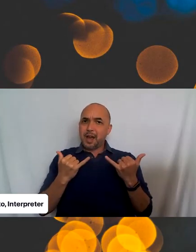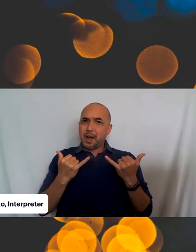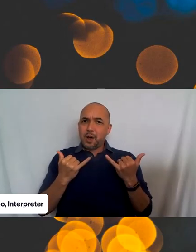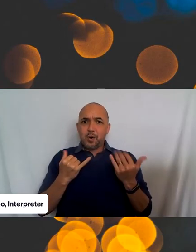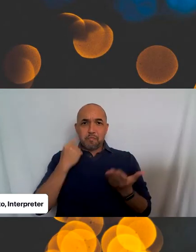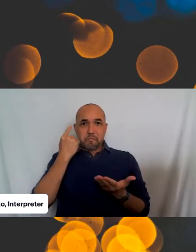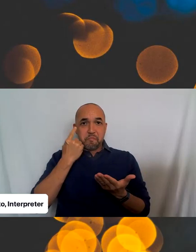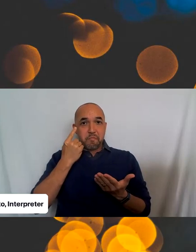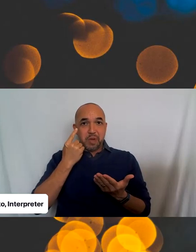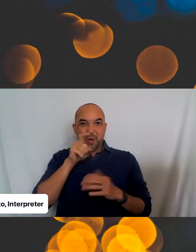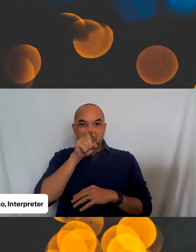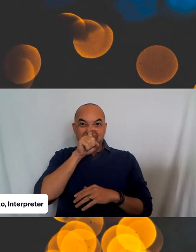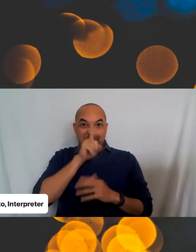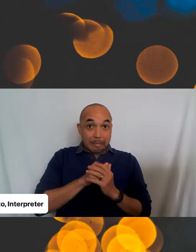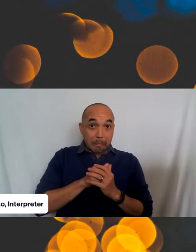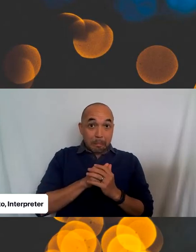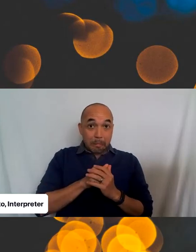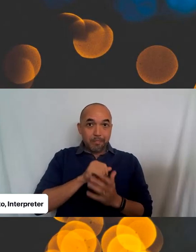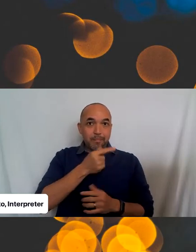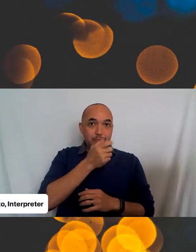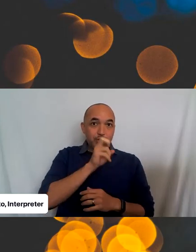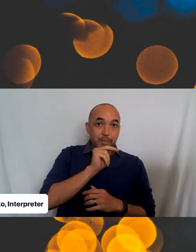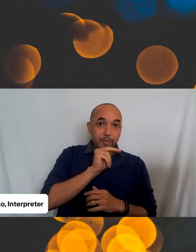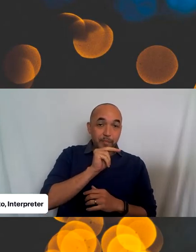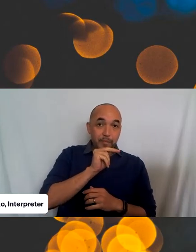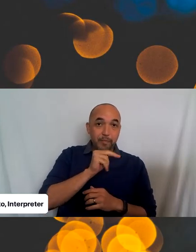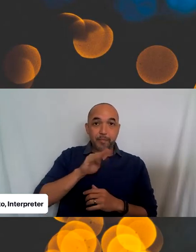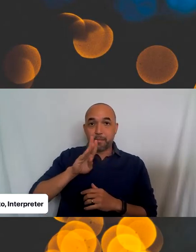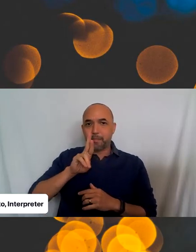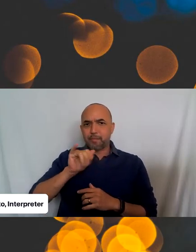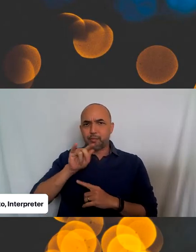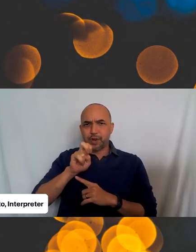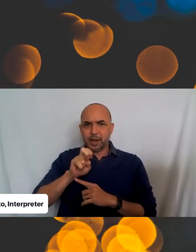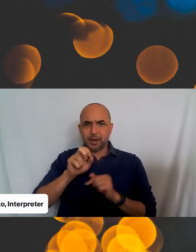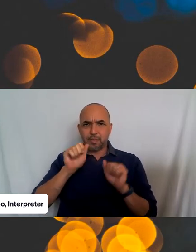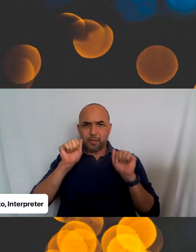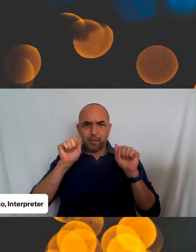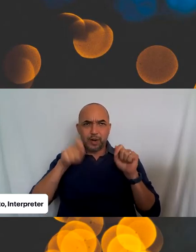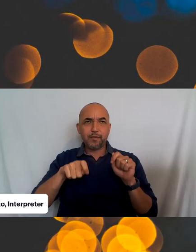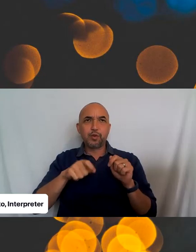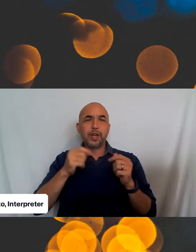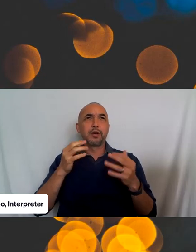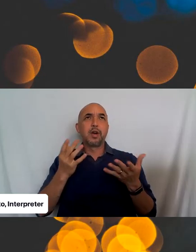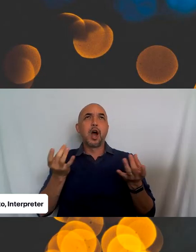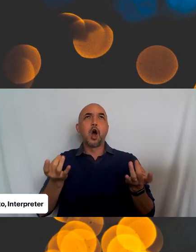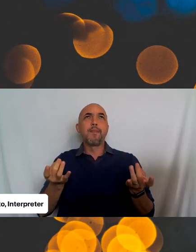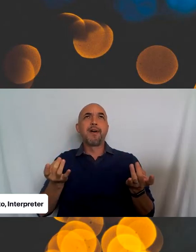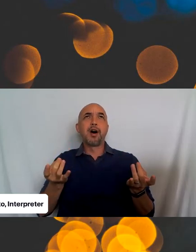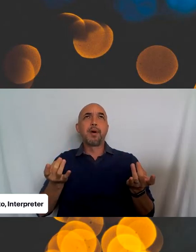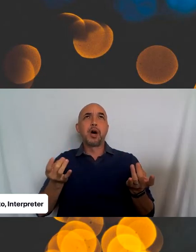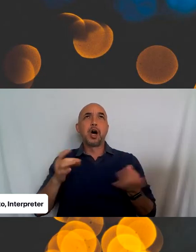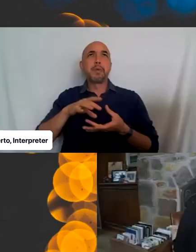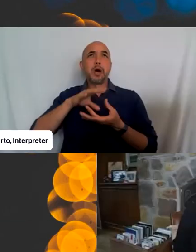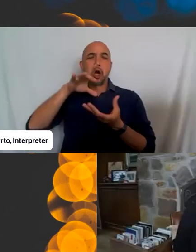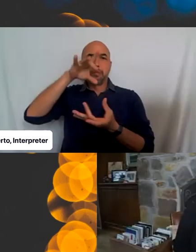Jen, Breanne, can we do like an incantation and have you come join us? Let's see if we can bring you